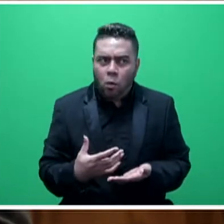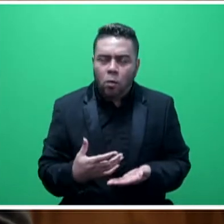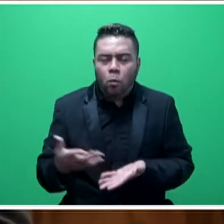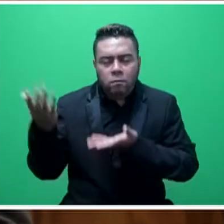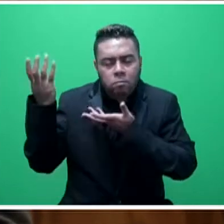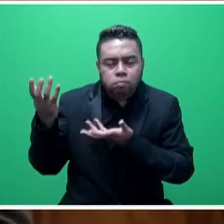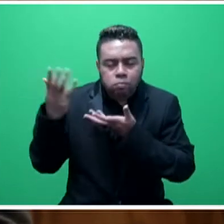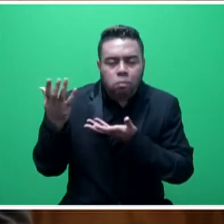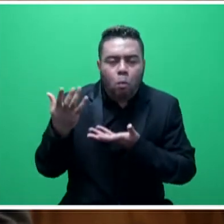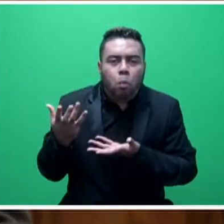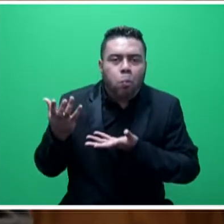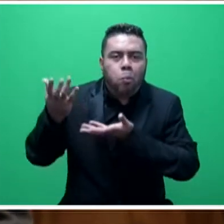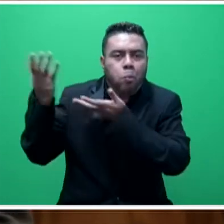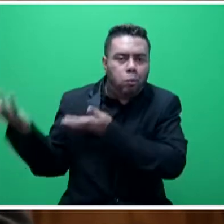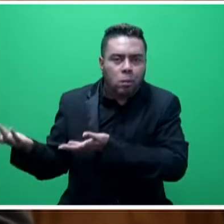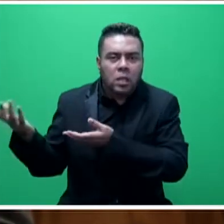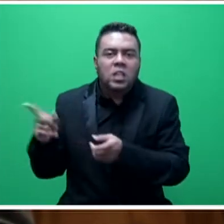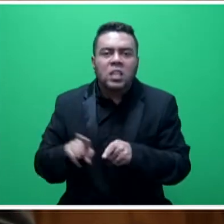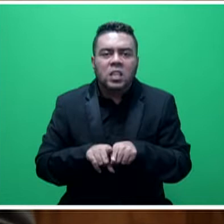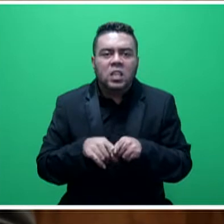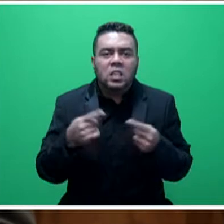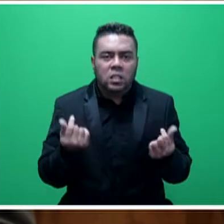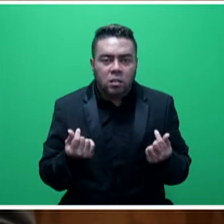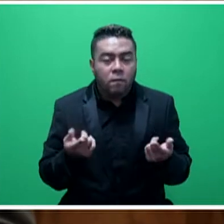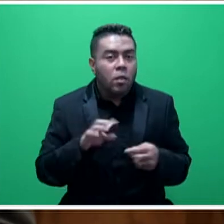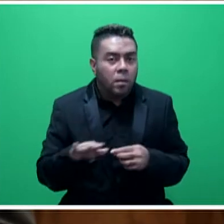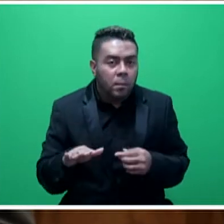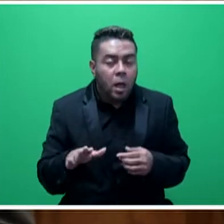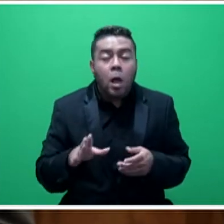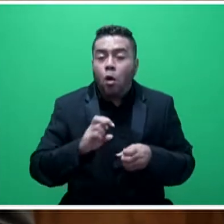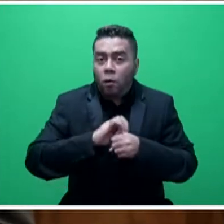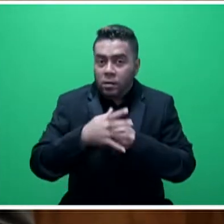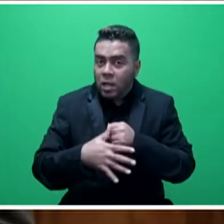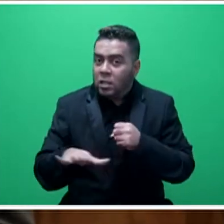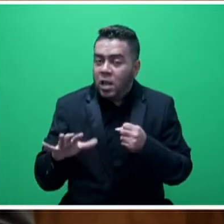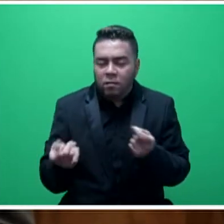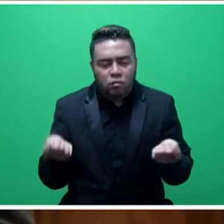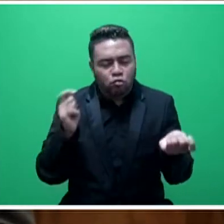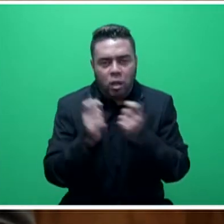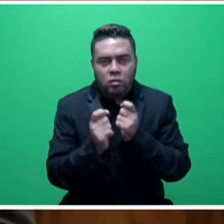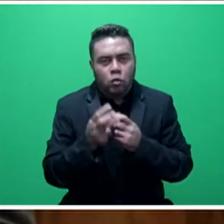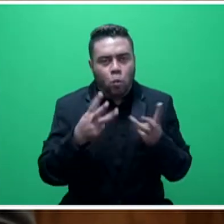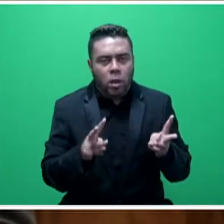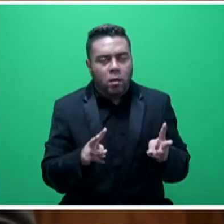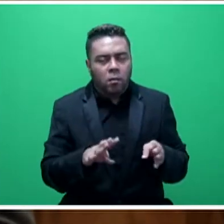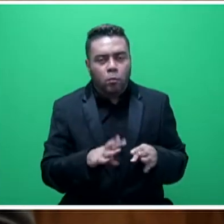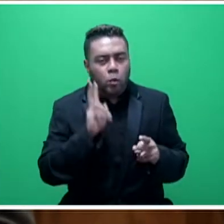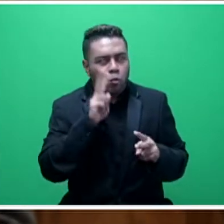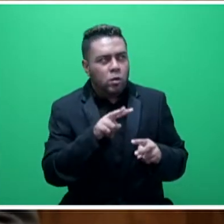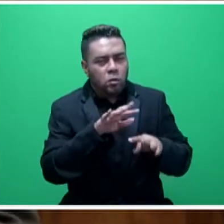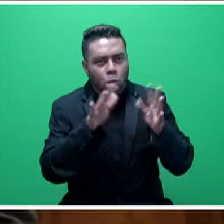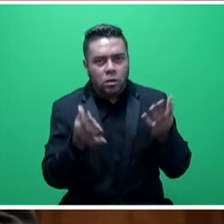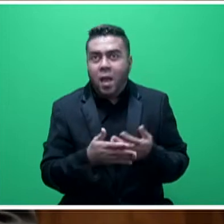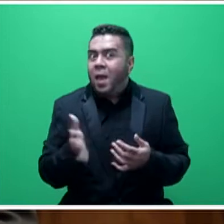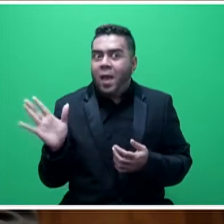them. Mr. Speaker said COVID-19 has completely changed the way we look at our world now. Every Fijian on the ground